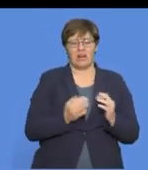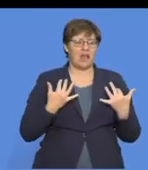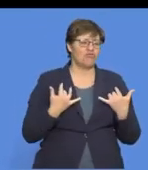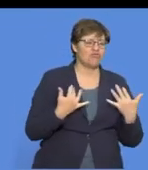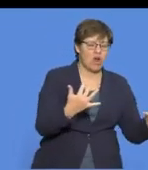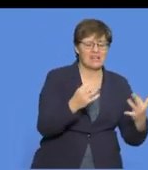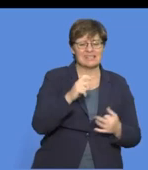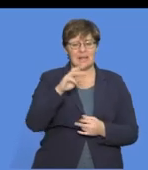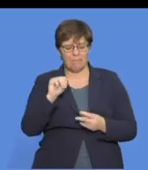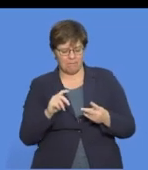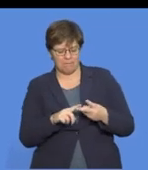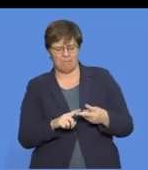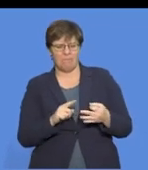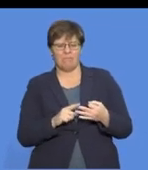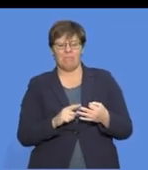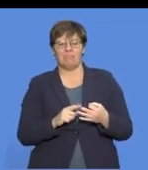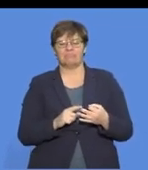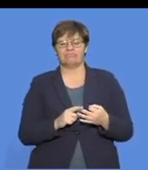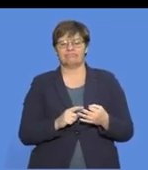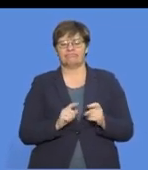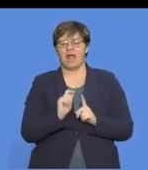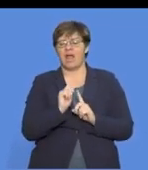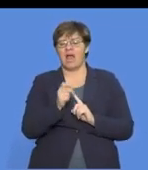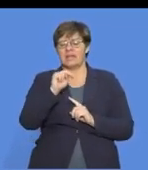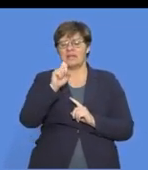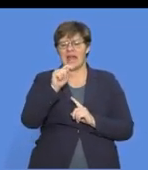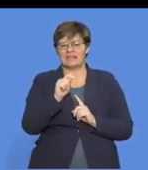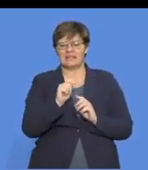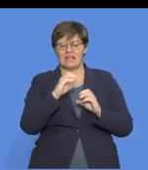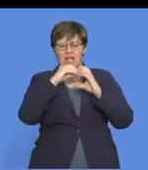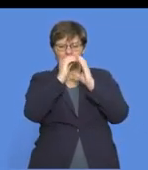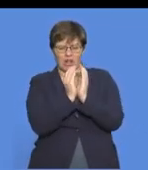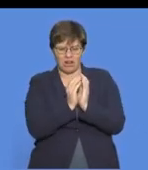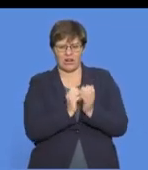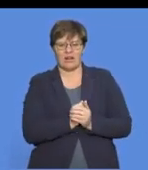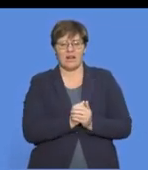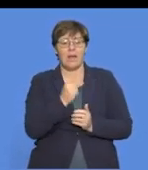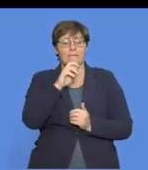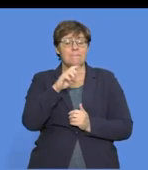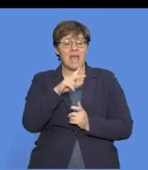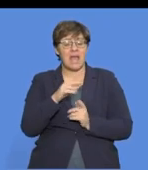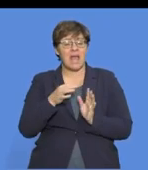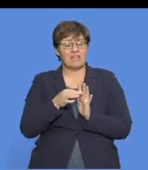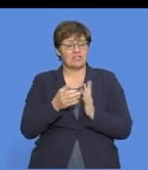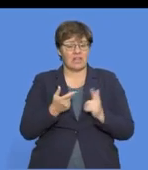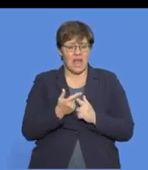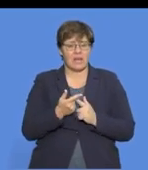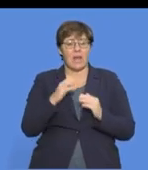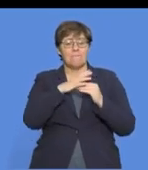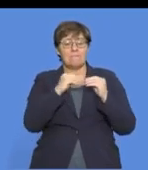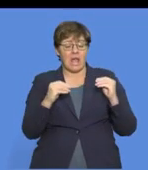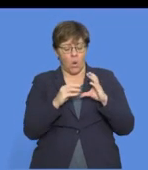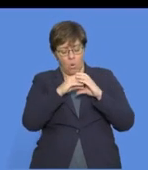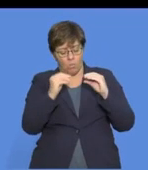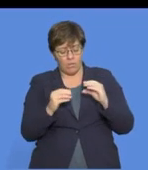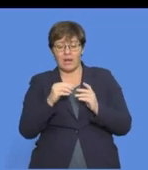nutshells, pear flesh, and mango pips. And let me tell you, Sclerenchyma, you wouldn't like